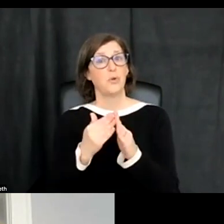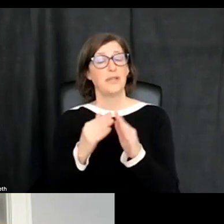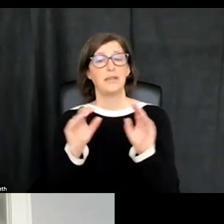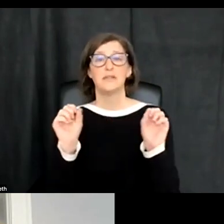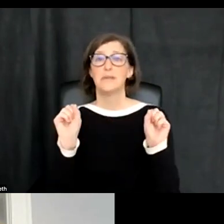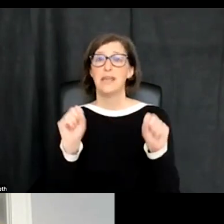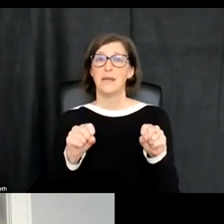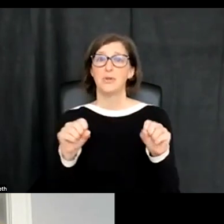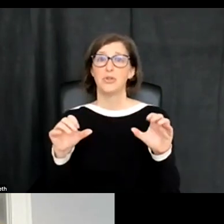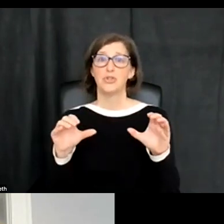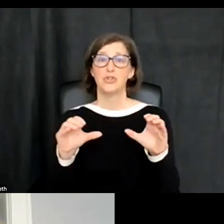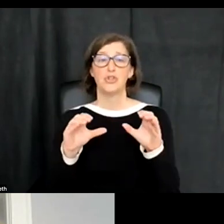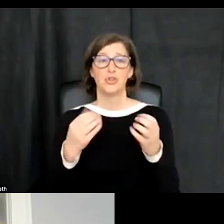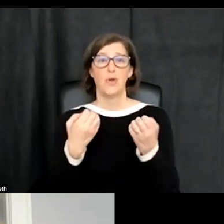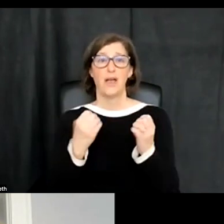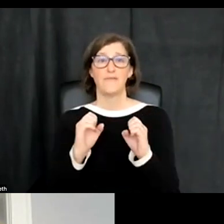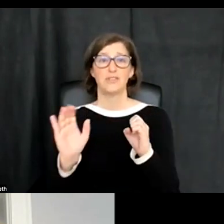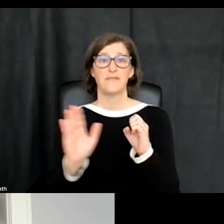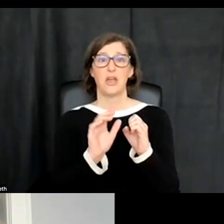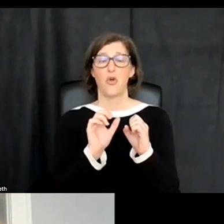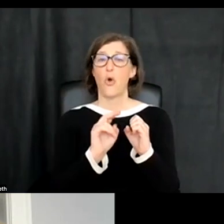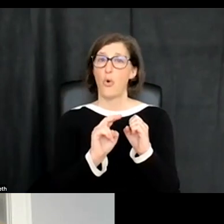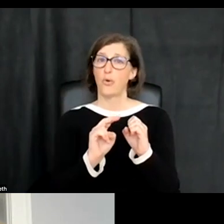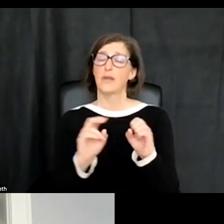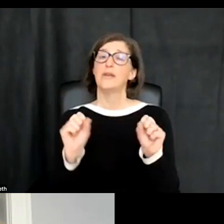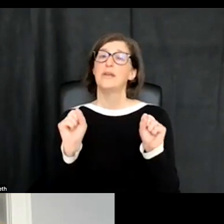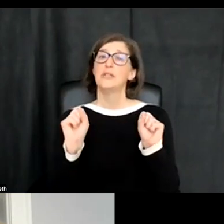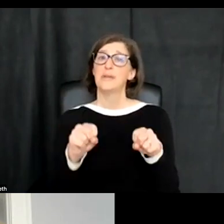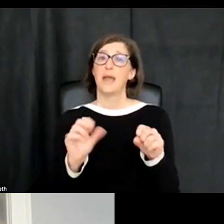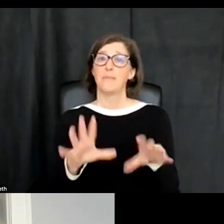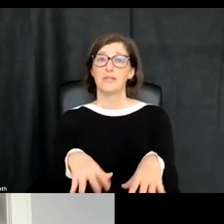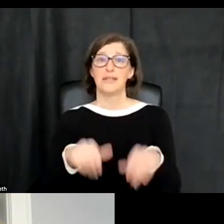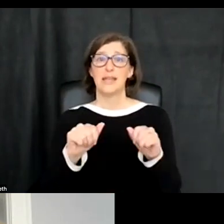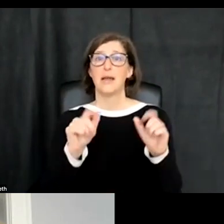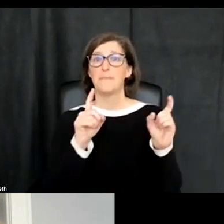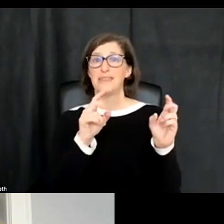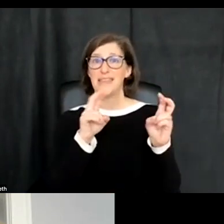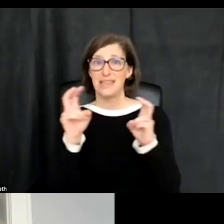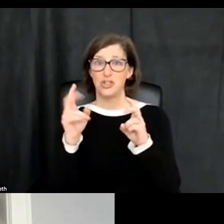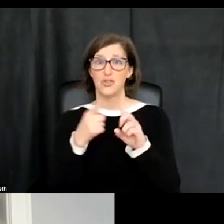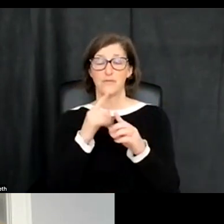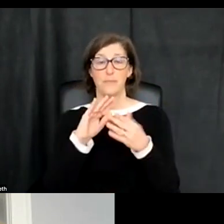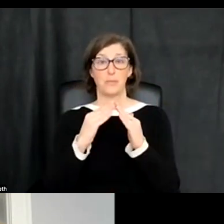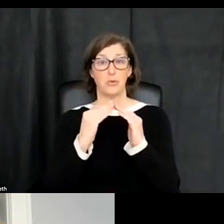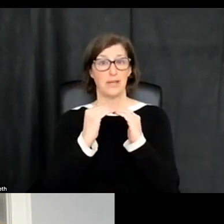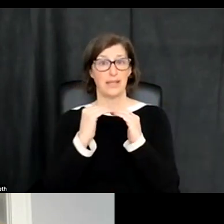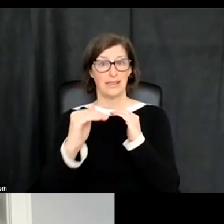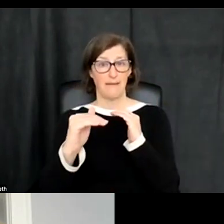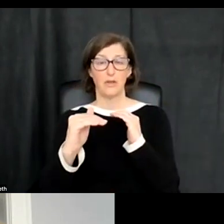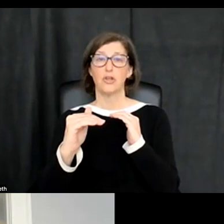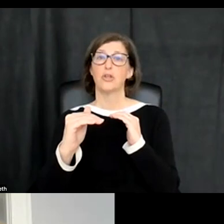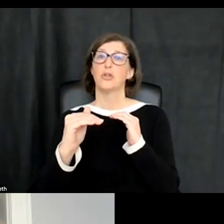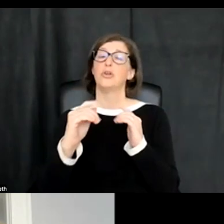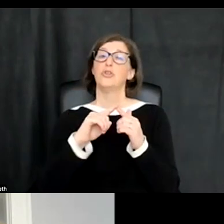do advocacy at their own, to be able to take up the issues from the community level through to